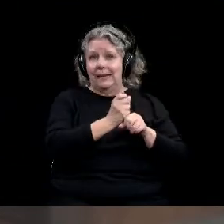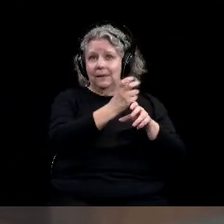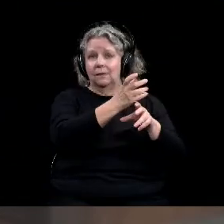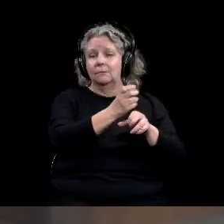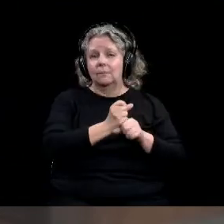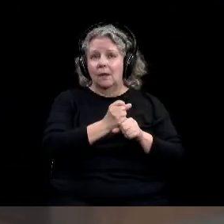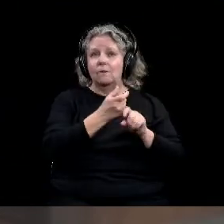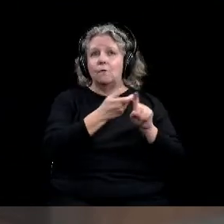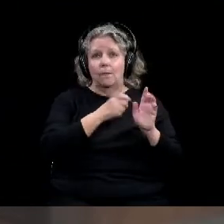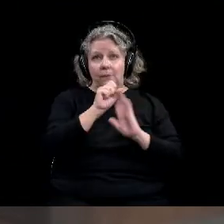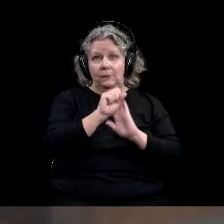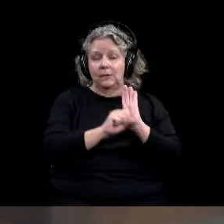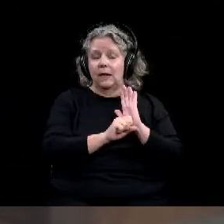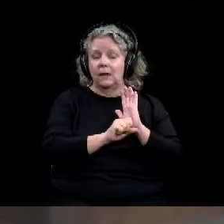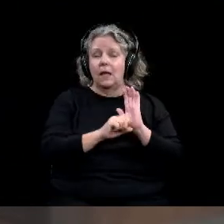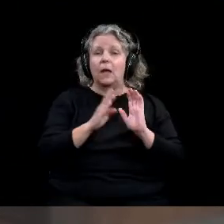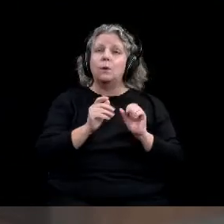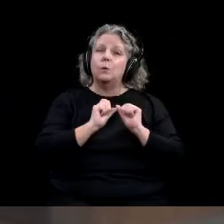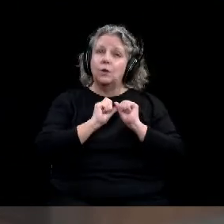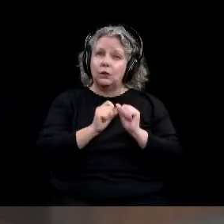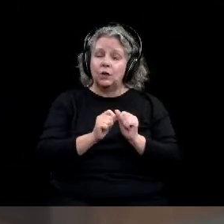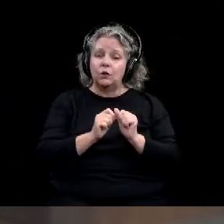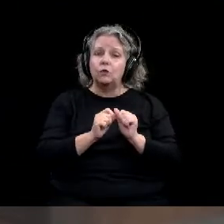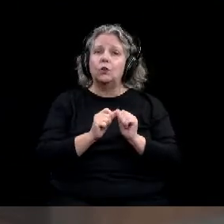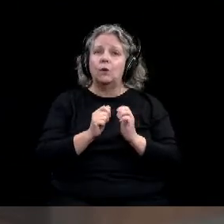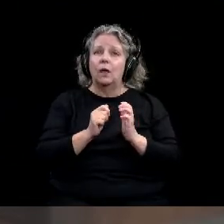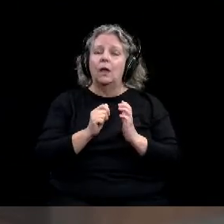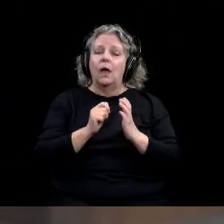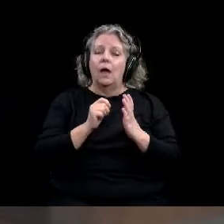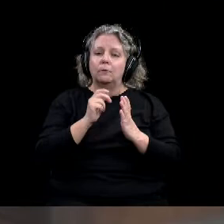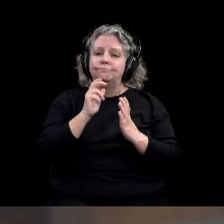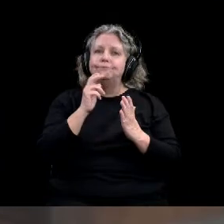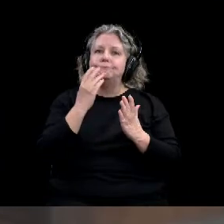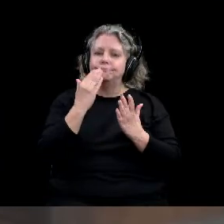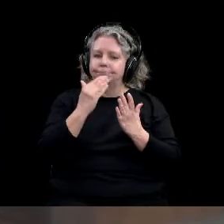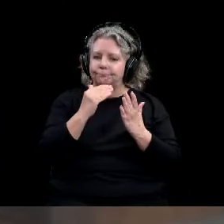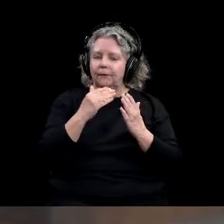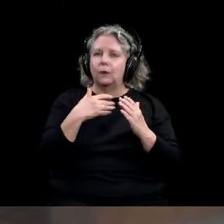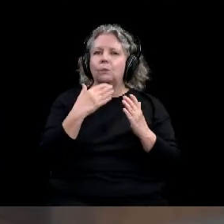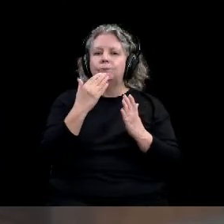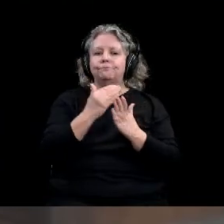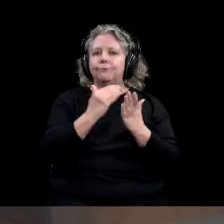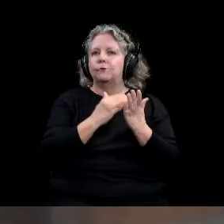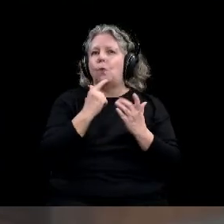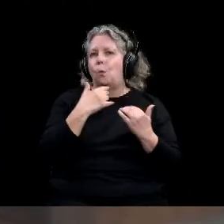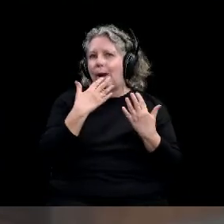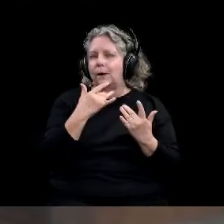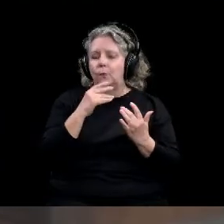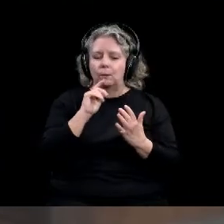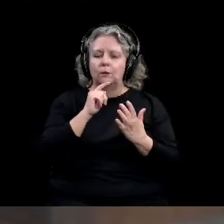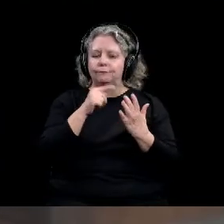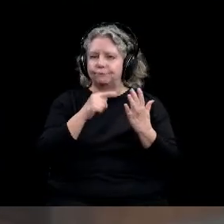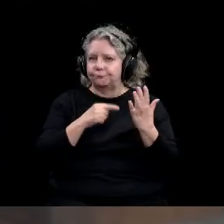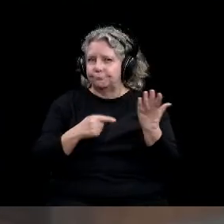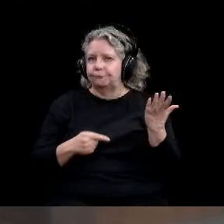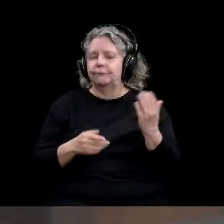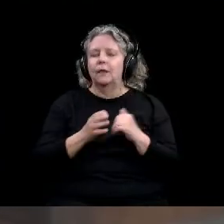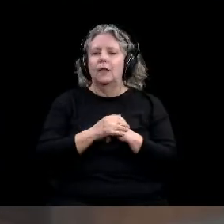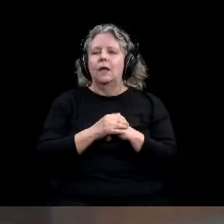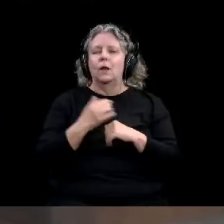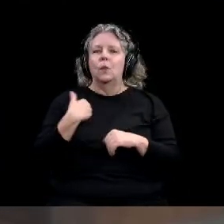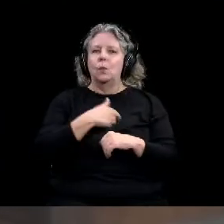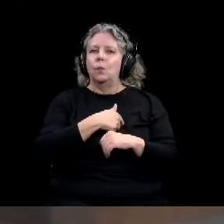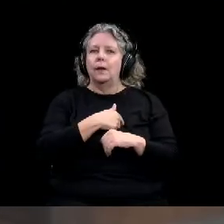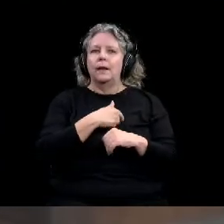clinics. We are not scheduling appointments until the allocations have been physically received. If you have signed up through any of the prior